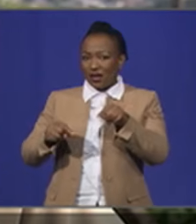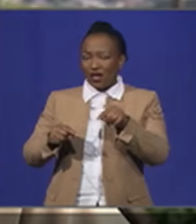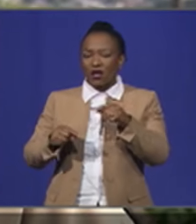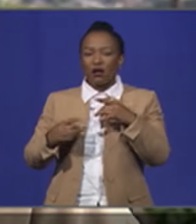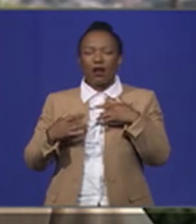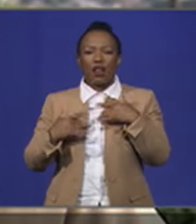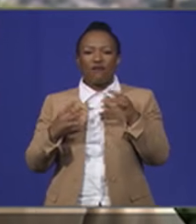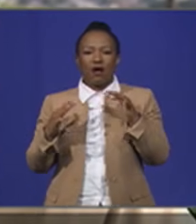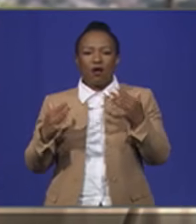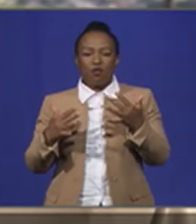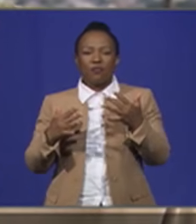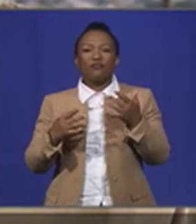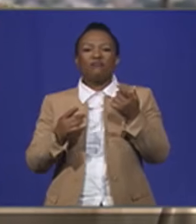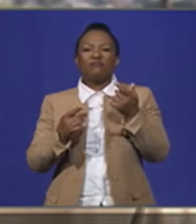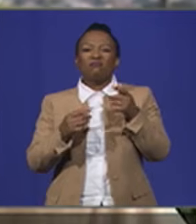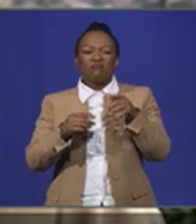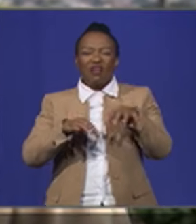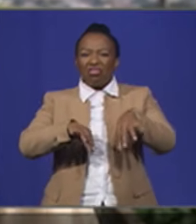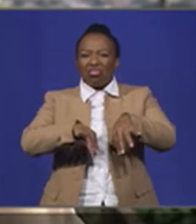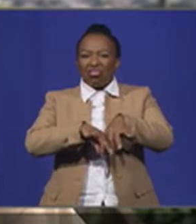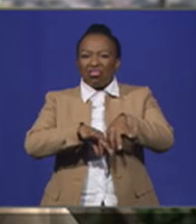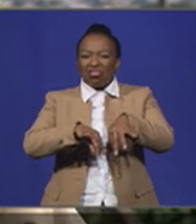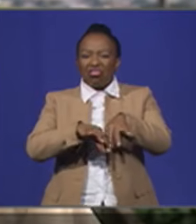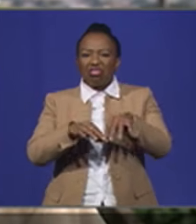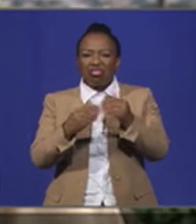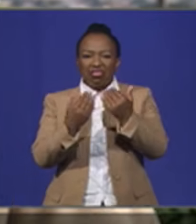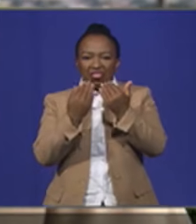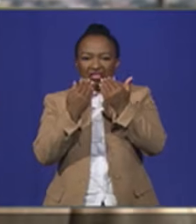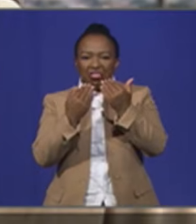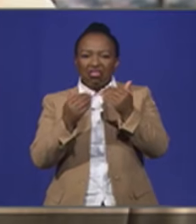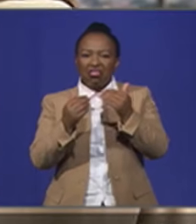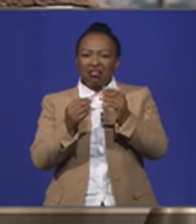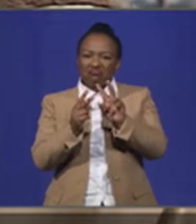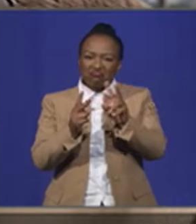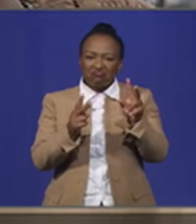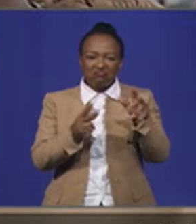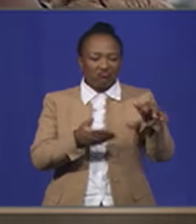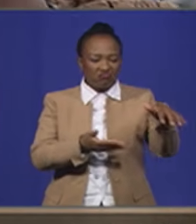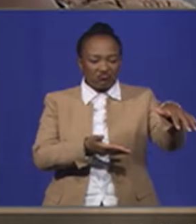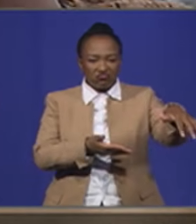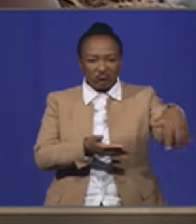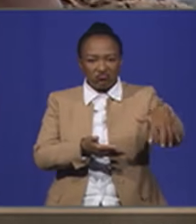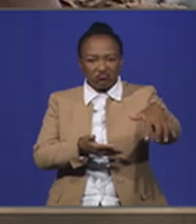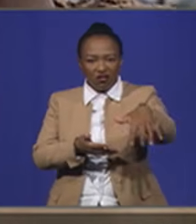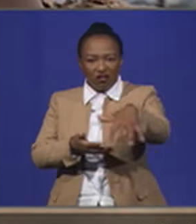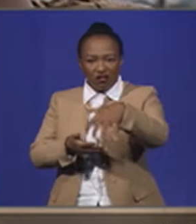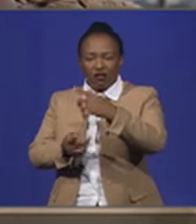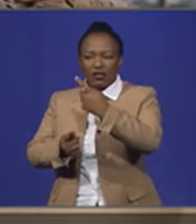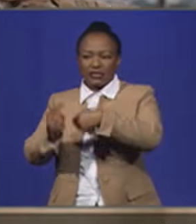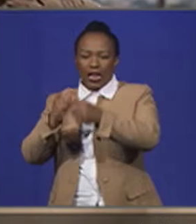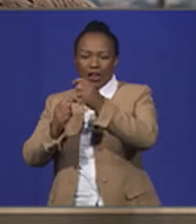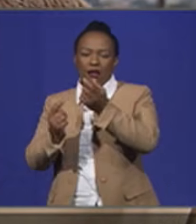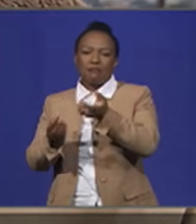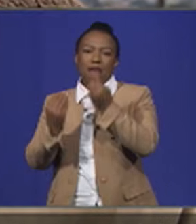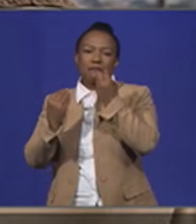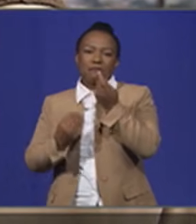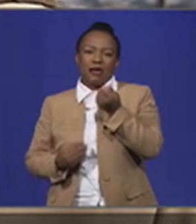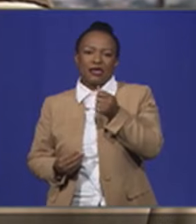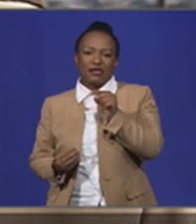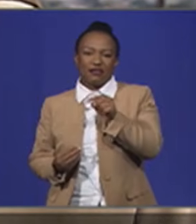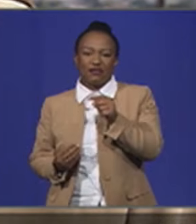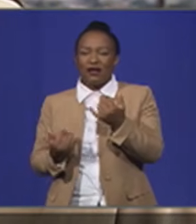much as in prices of my recycling now are decreasing due to a fight the USA and Russia and now,